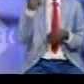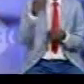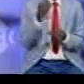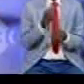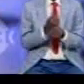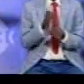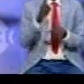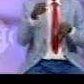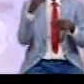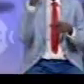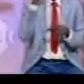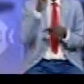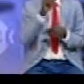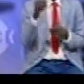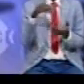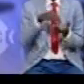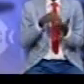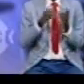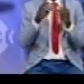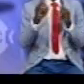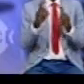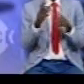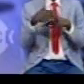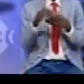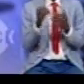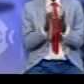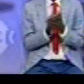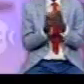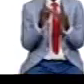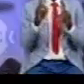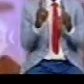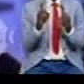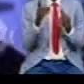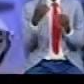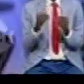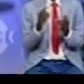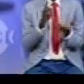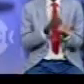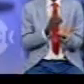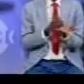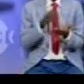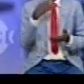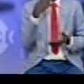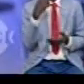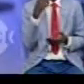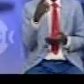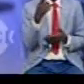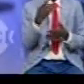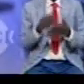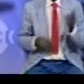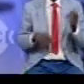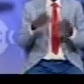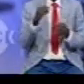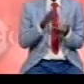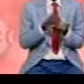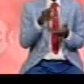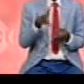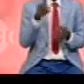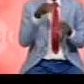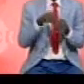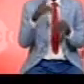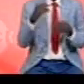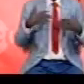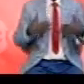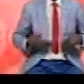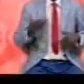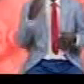to do the colonoscopy. After the test, the doctor told me what he saw in the system. He saw a growth